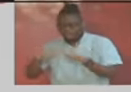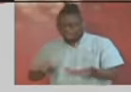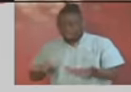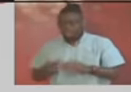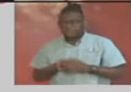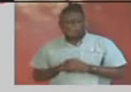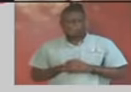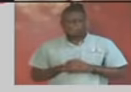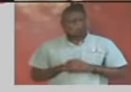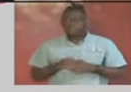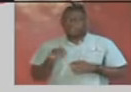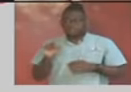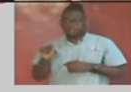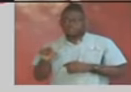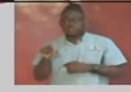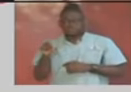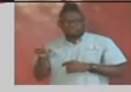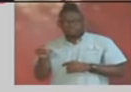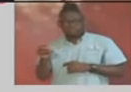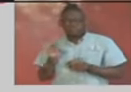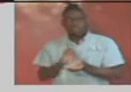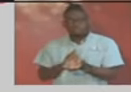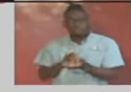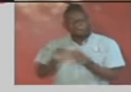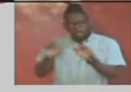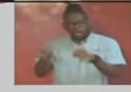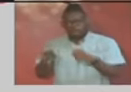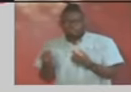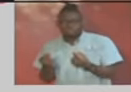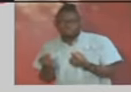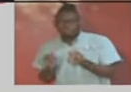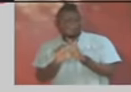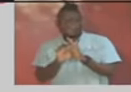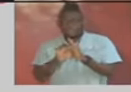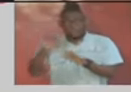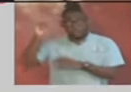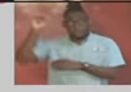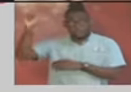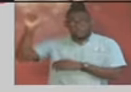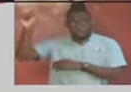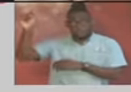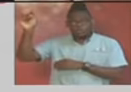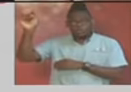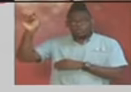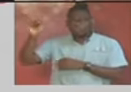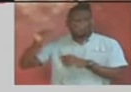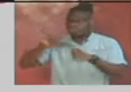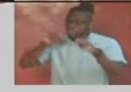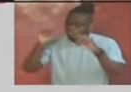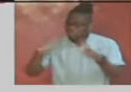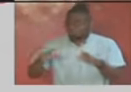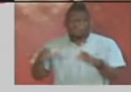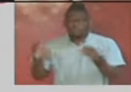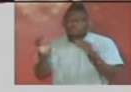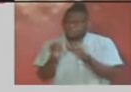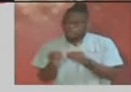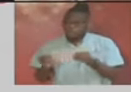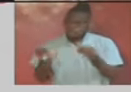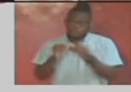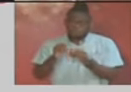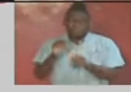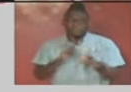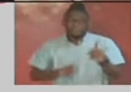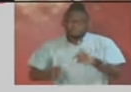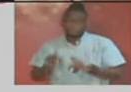do so. And they have been doing so actually in Tobago. They cast an extremely wide net. And I had a long discussion with Dr. Hoyt about it this